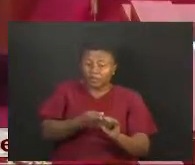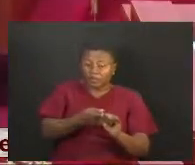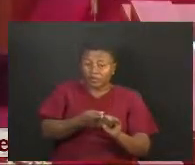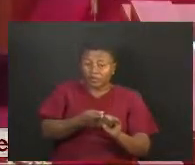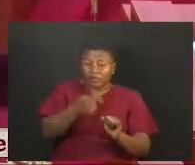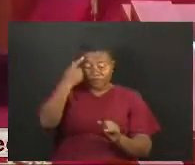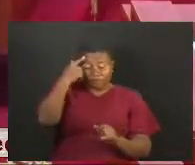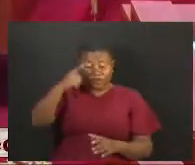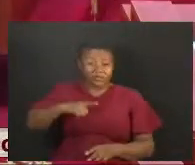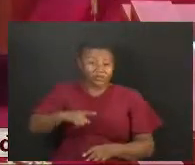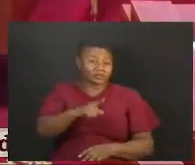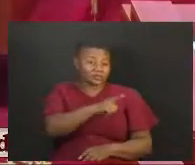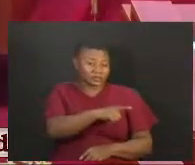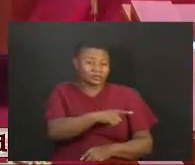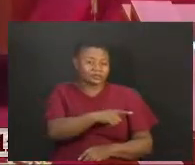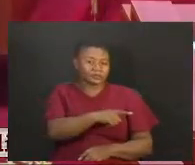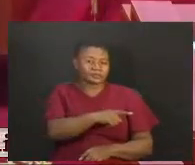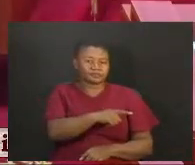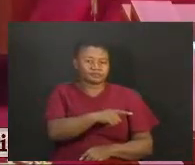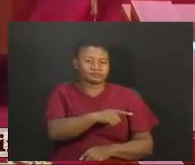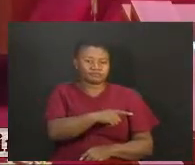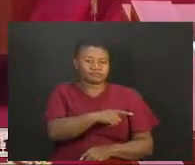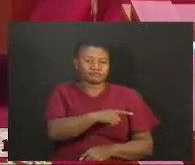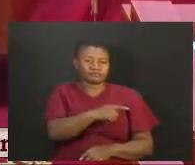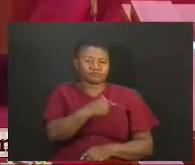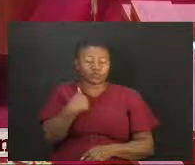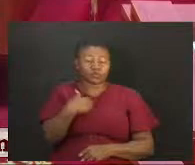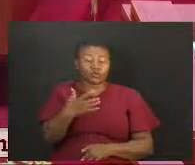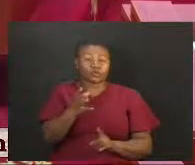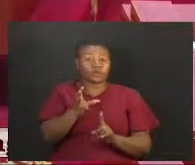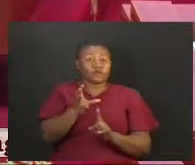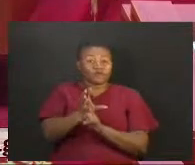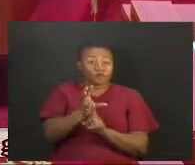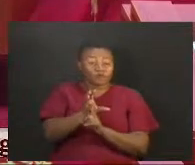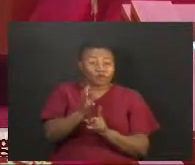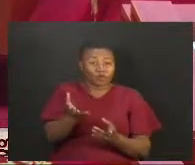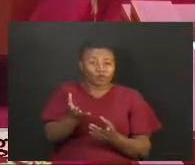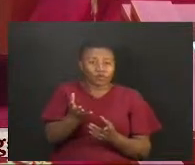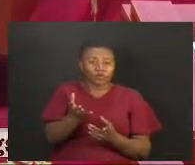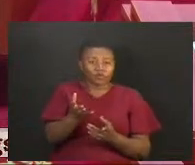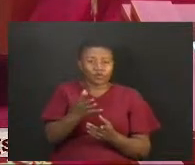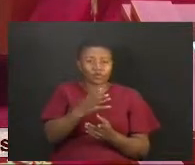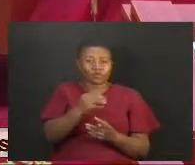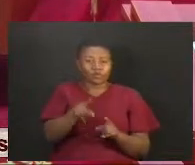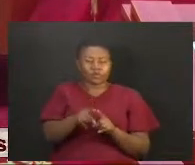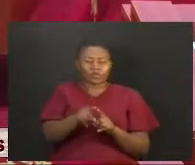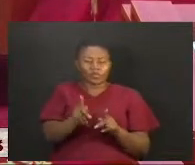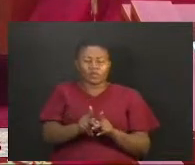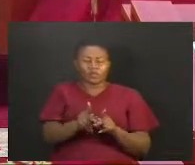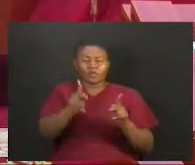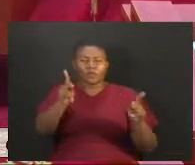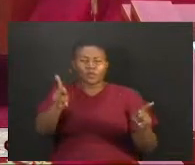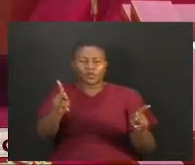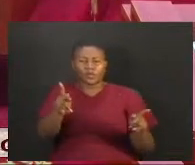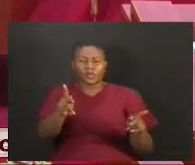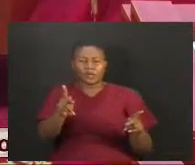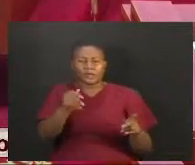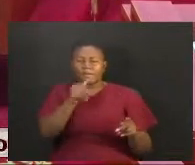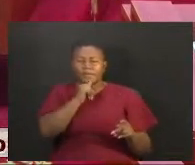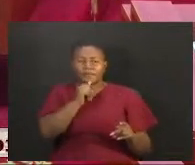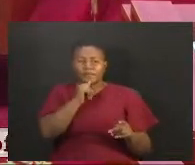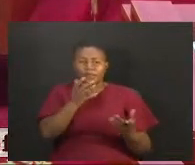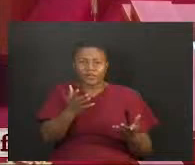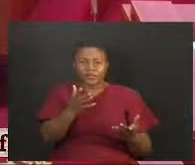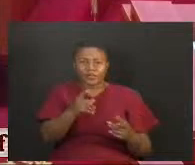So, Speaker, accordingly, we will enforce the sanction regime, link contracting and public procurement to budgetary provisions in the